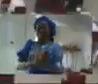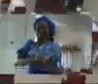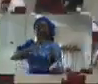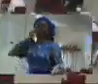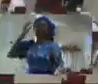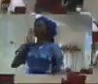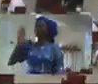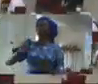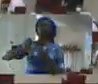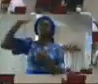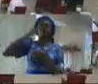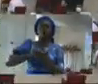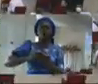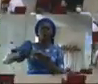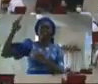holy name.